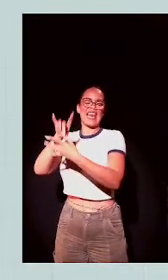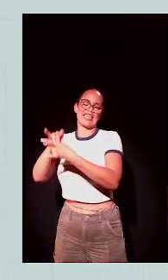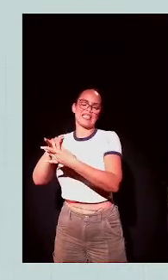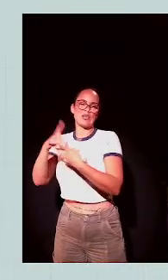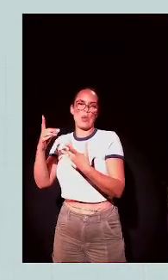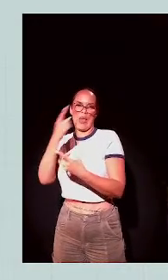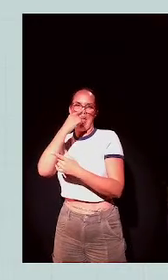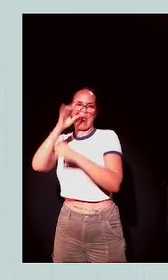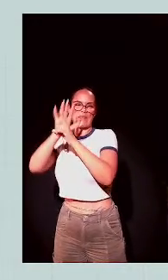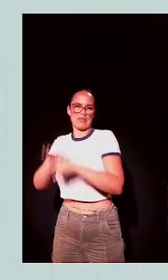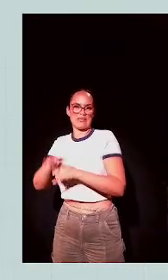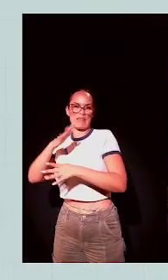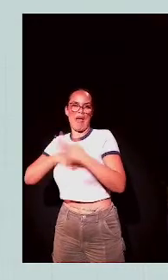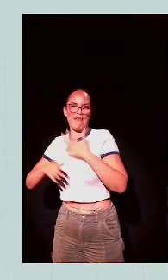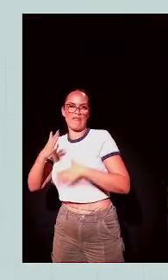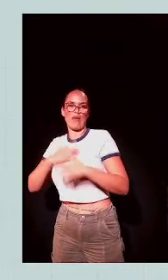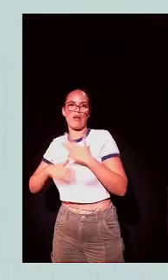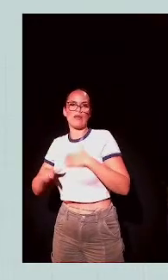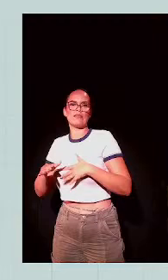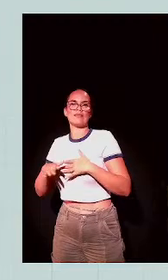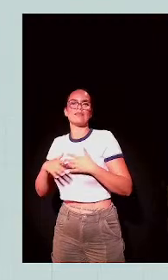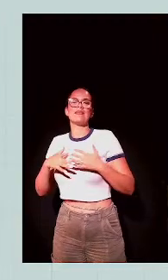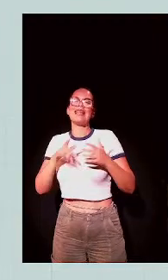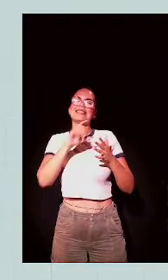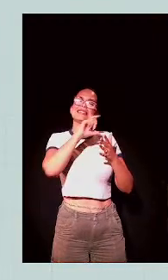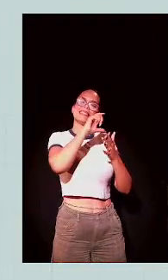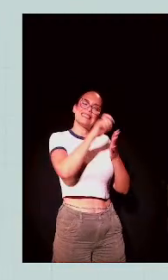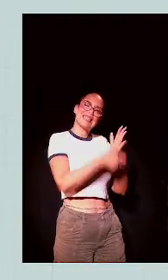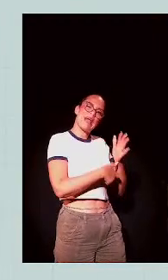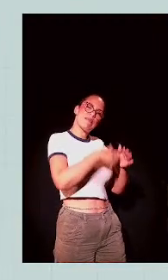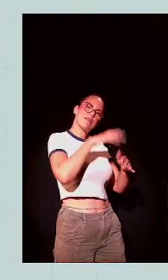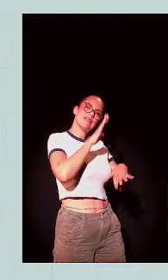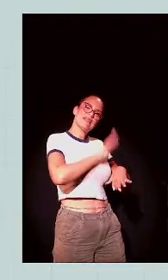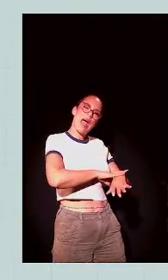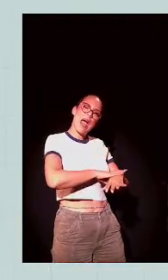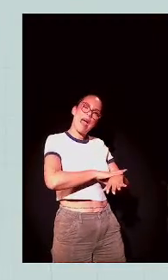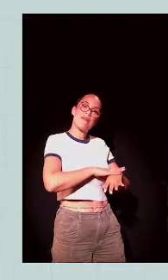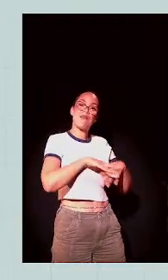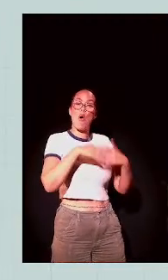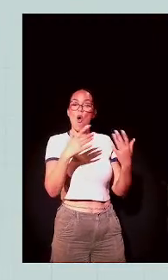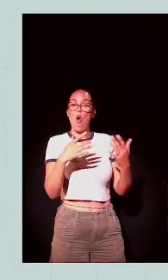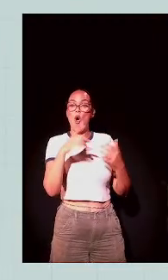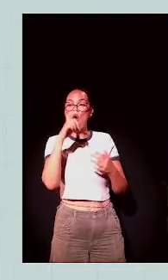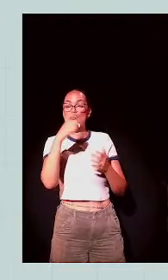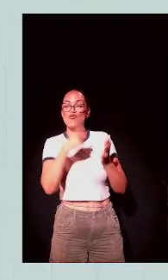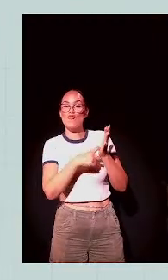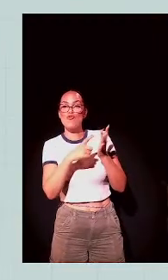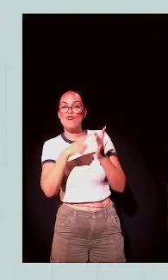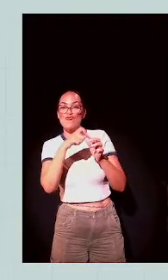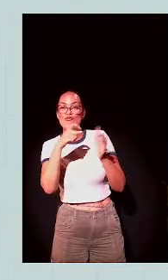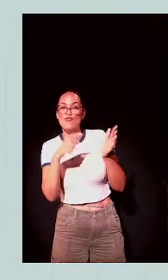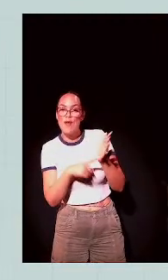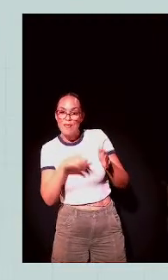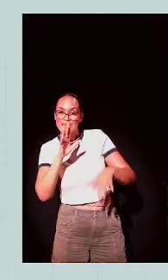instead, disabled time, or what Kafer calls crip time, often